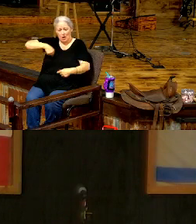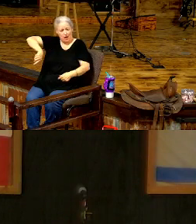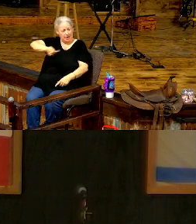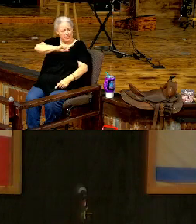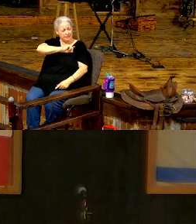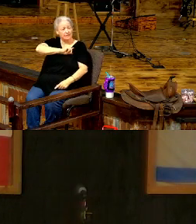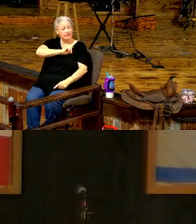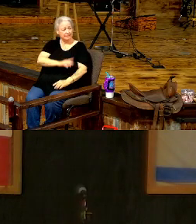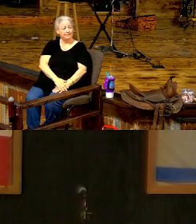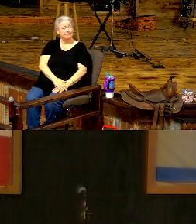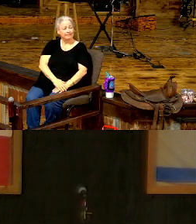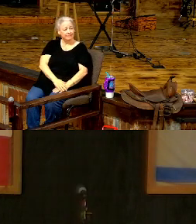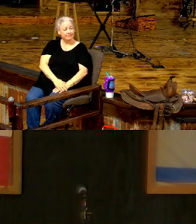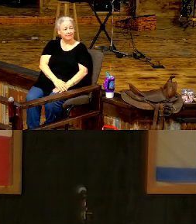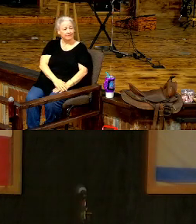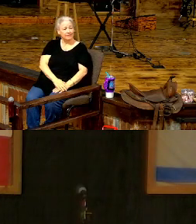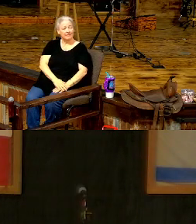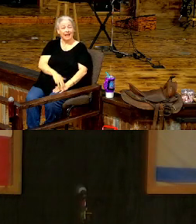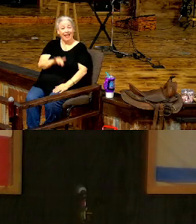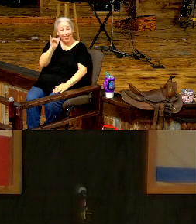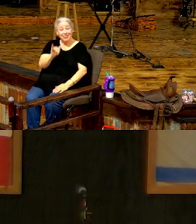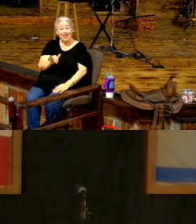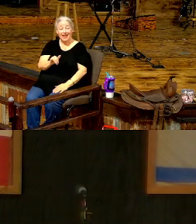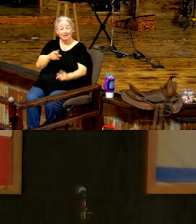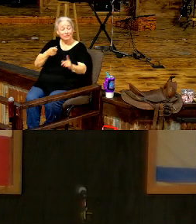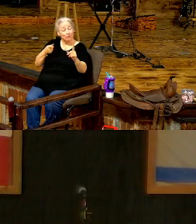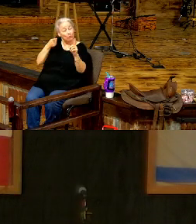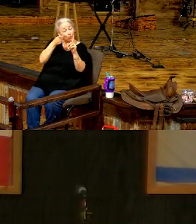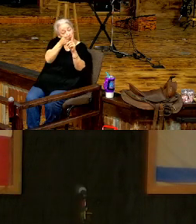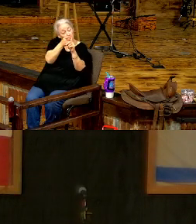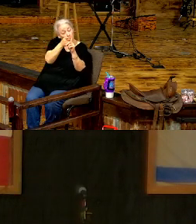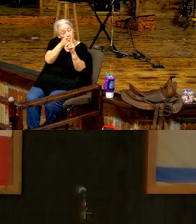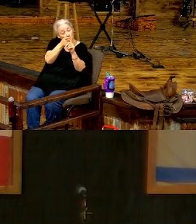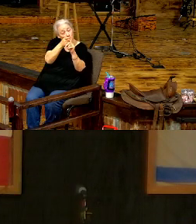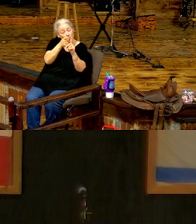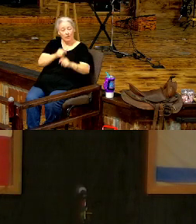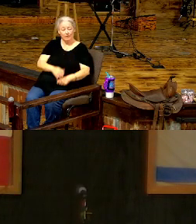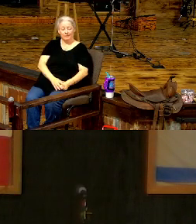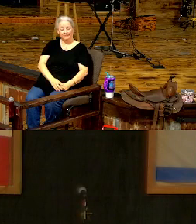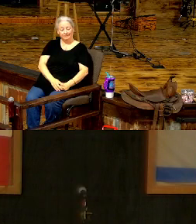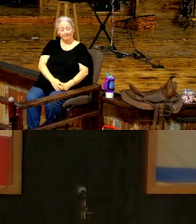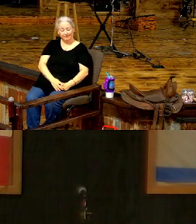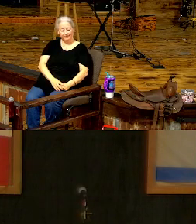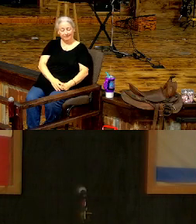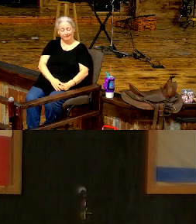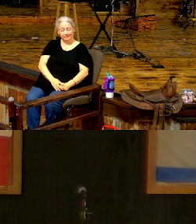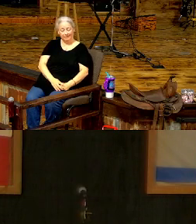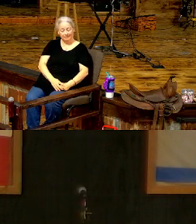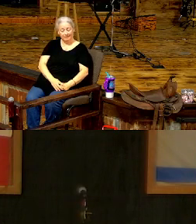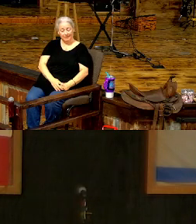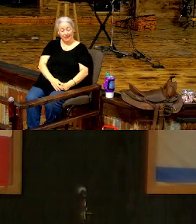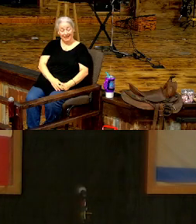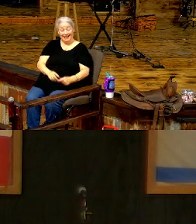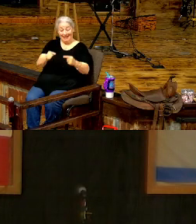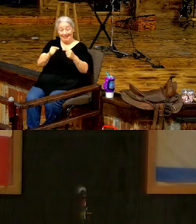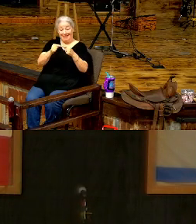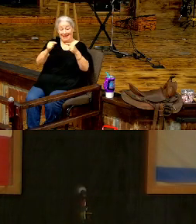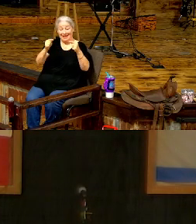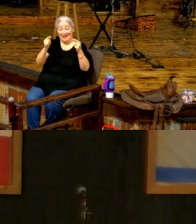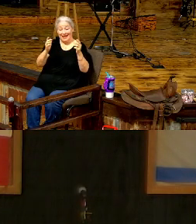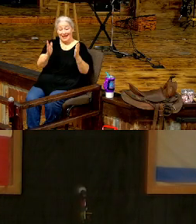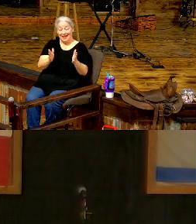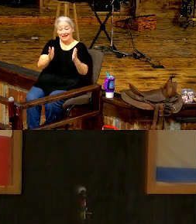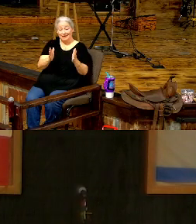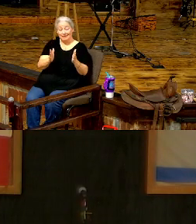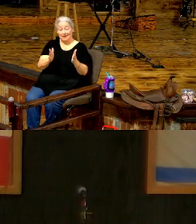You know, that's the goal that the enemy was able to